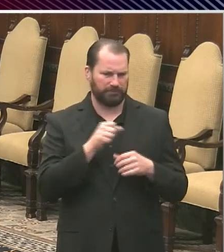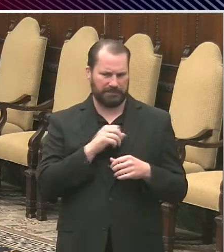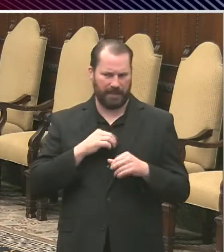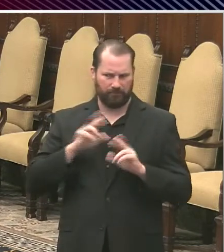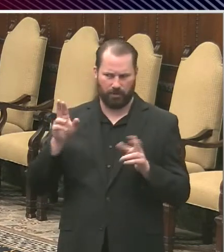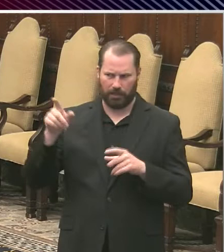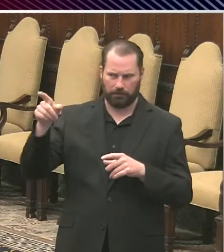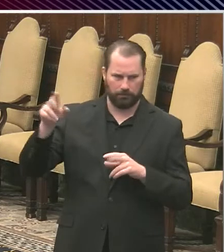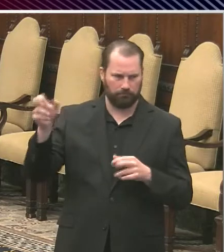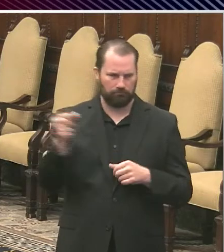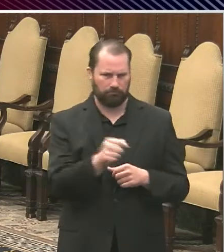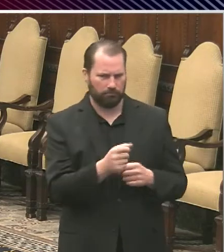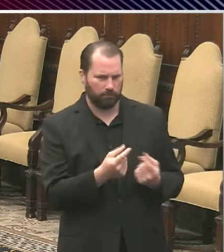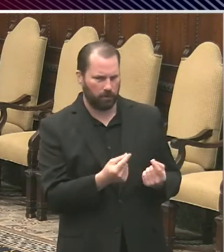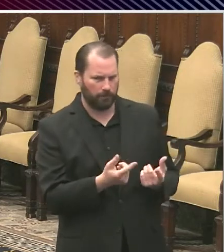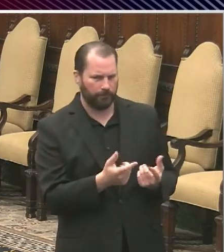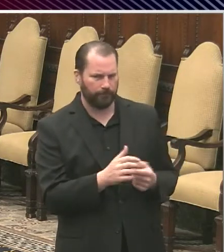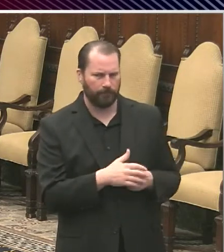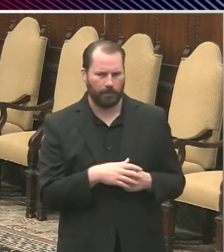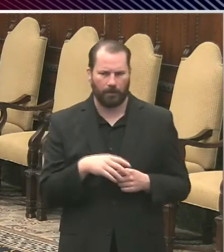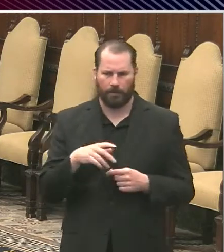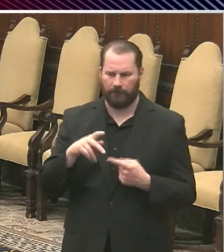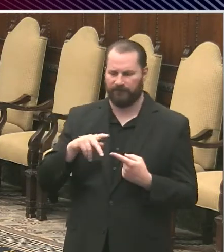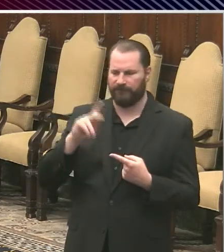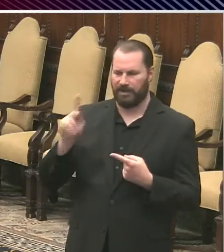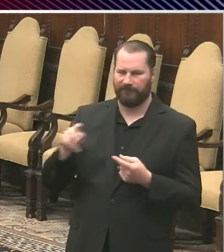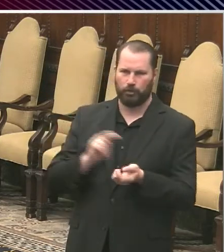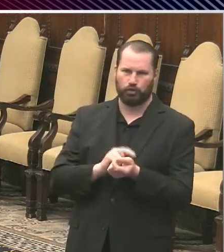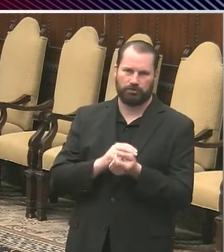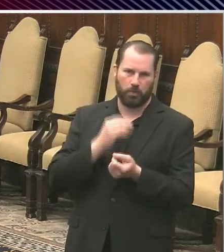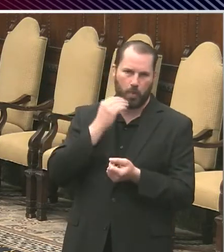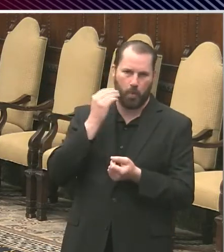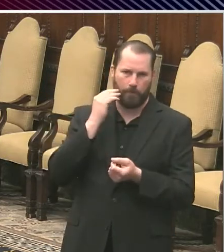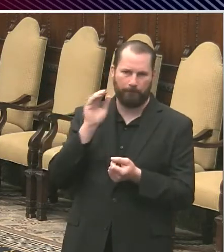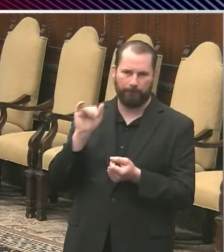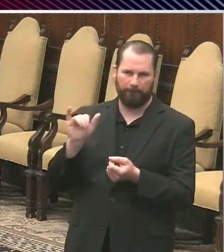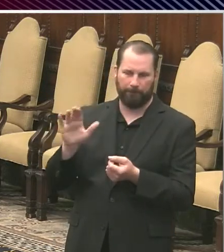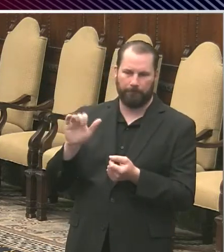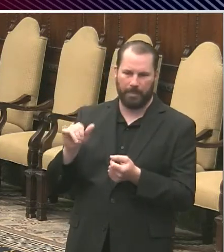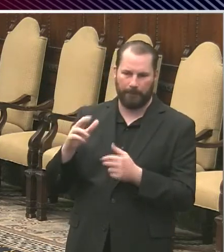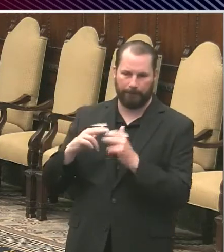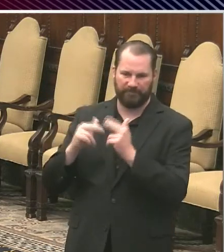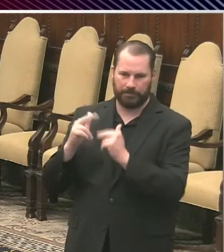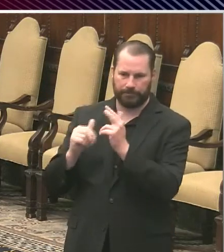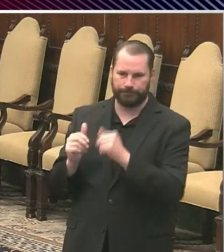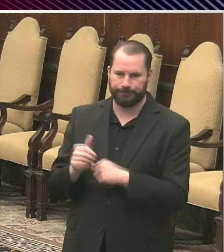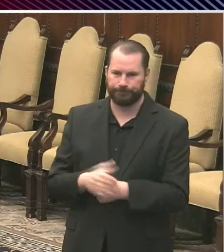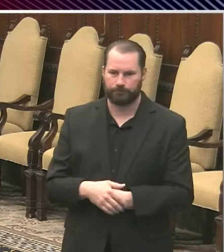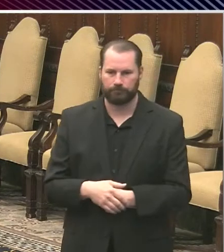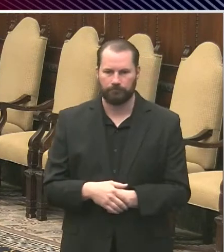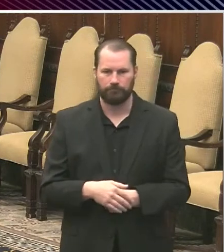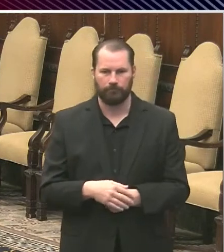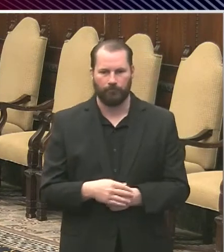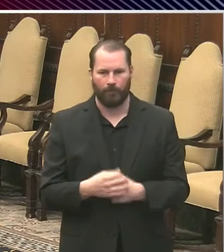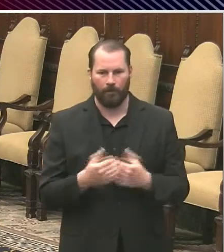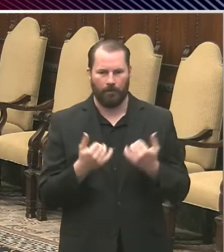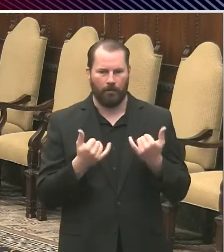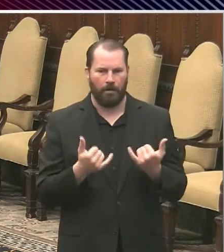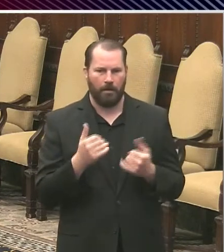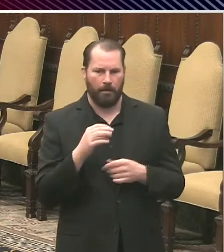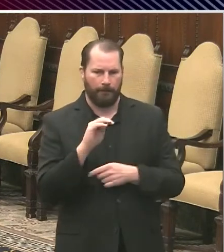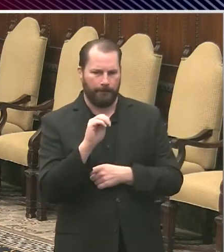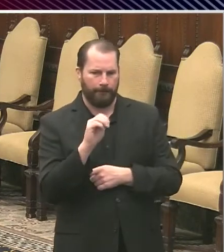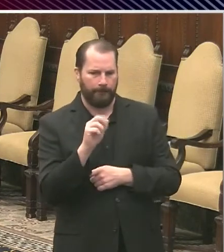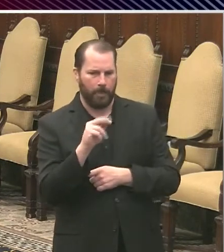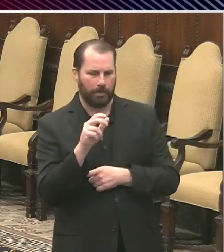Okay. Thank you, Sean. We're going to go to Martin Pratt of Philly YBN. Martin? Yes, thank you for doing this,